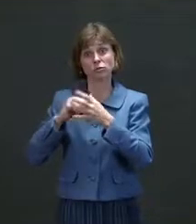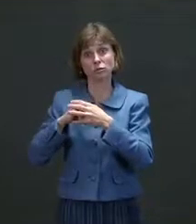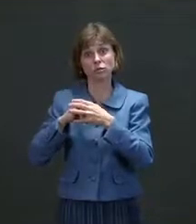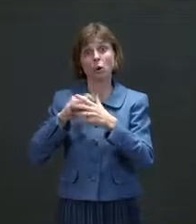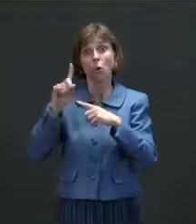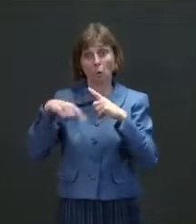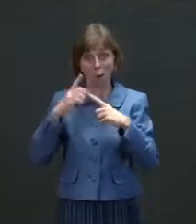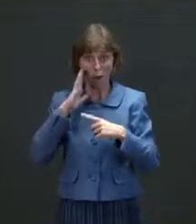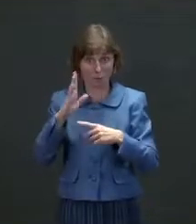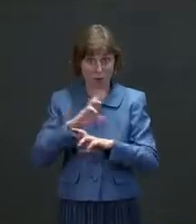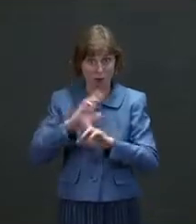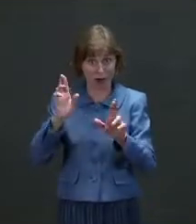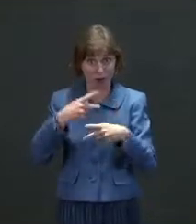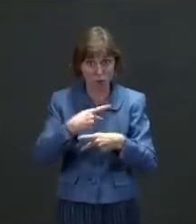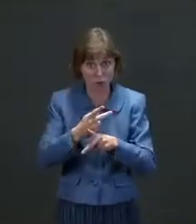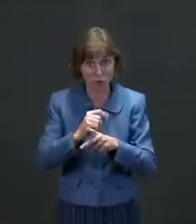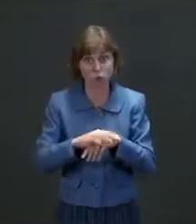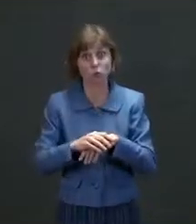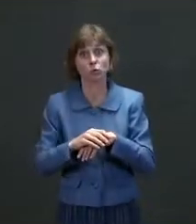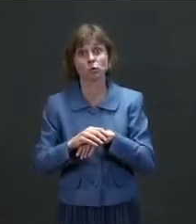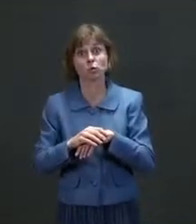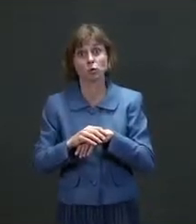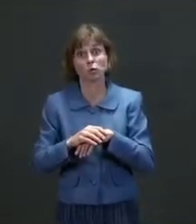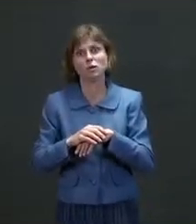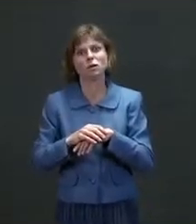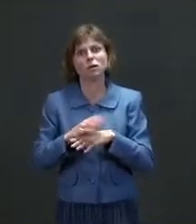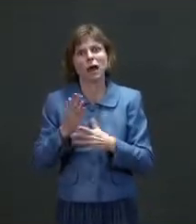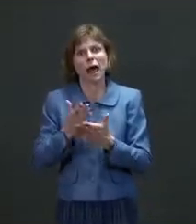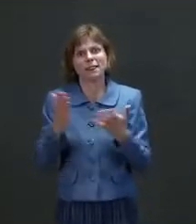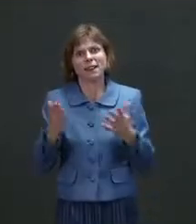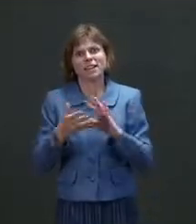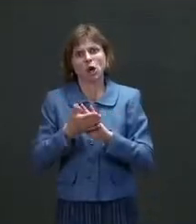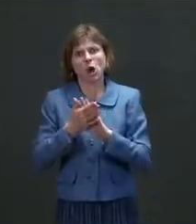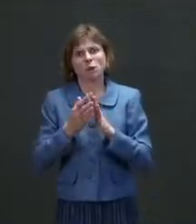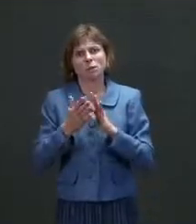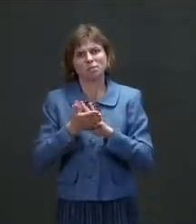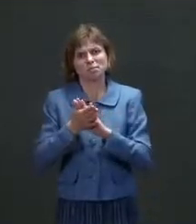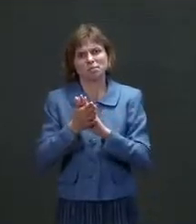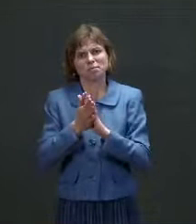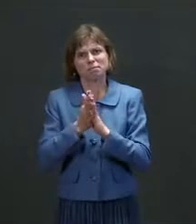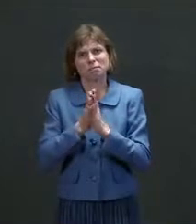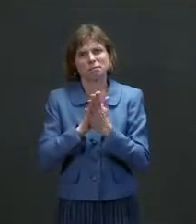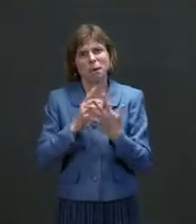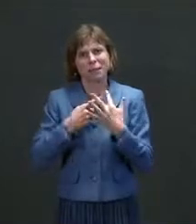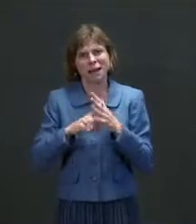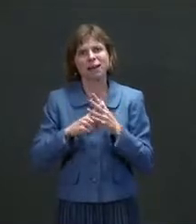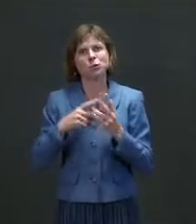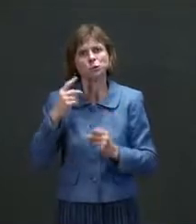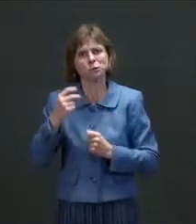And so things are beginning to click. People are beginning to